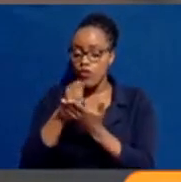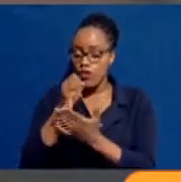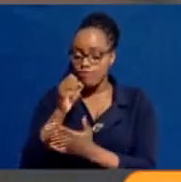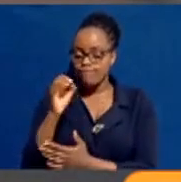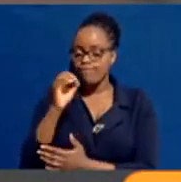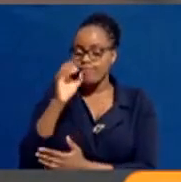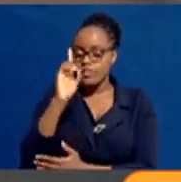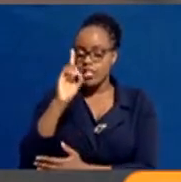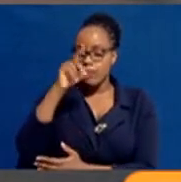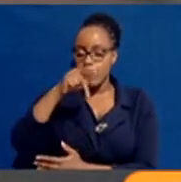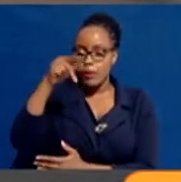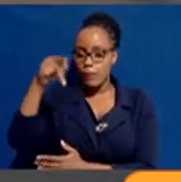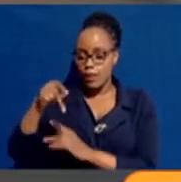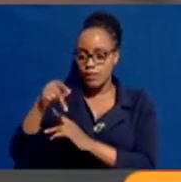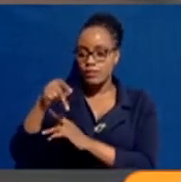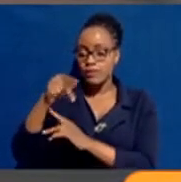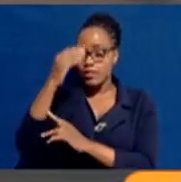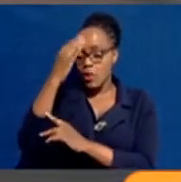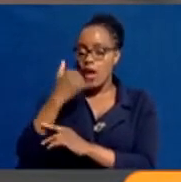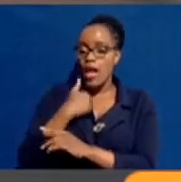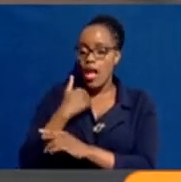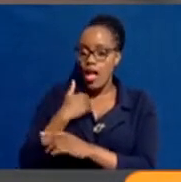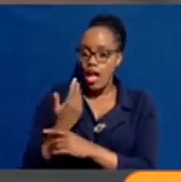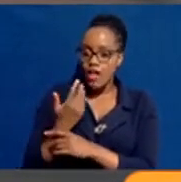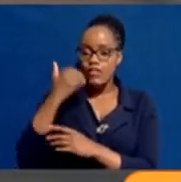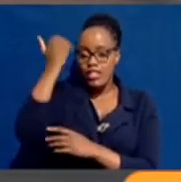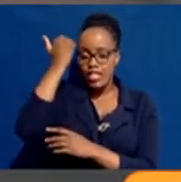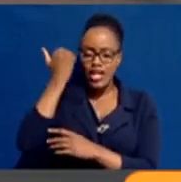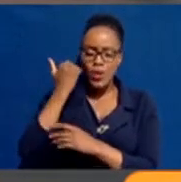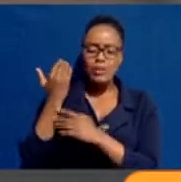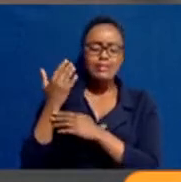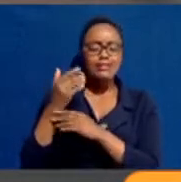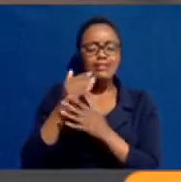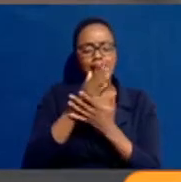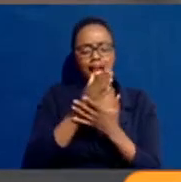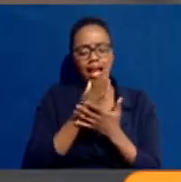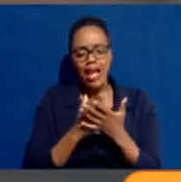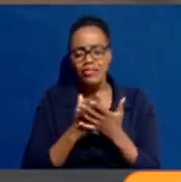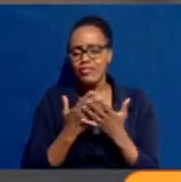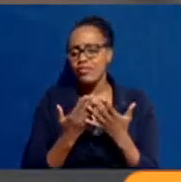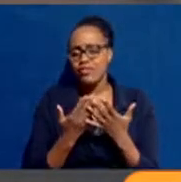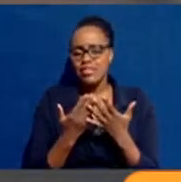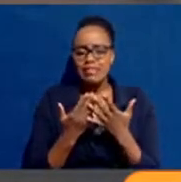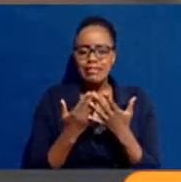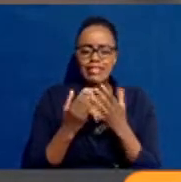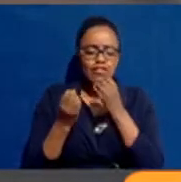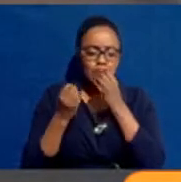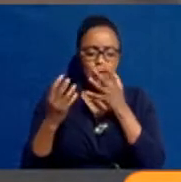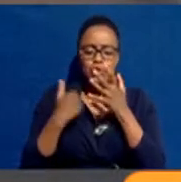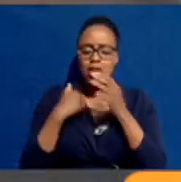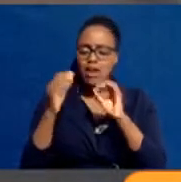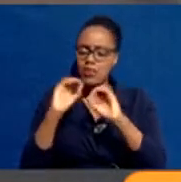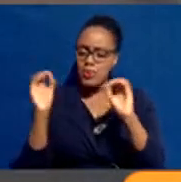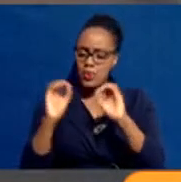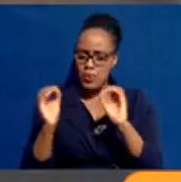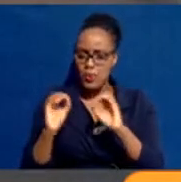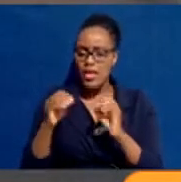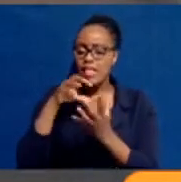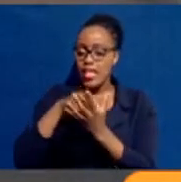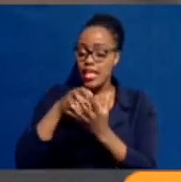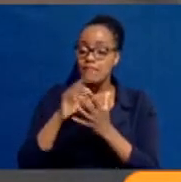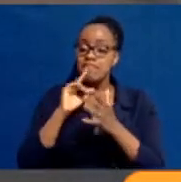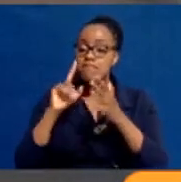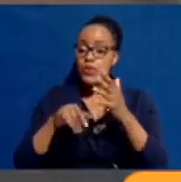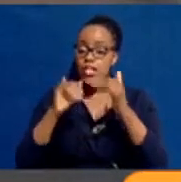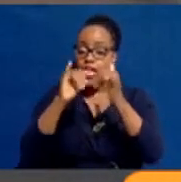of Public Prosecutions for taking the court through a half-baked case. Wakumile recommended an